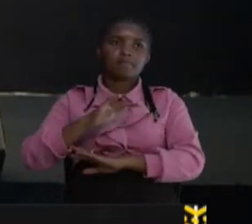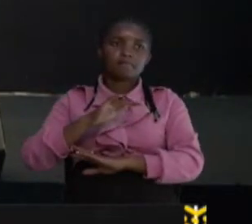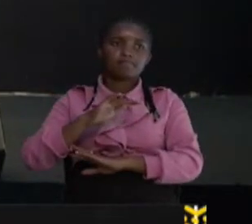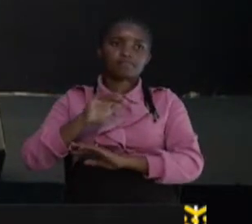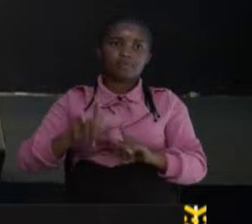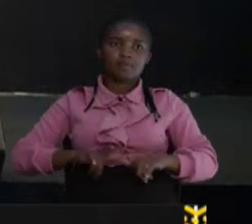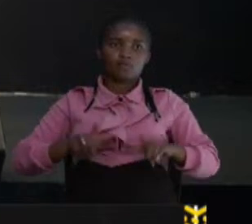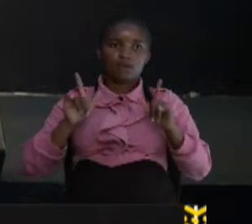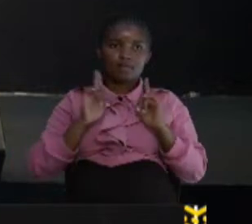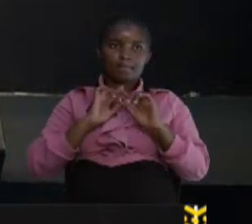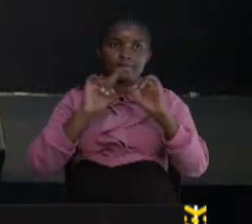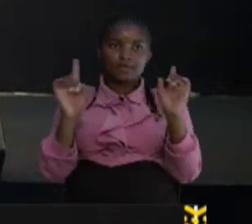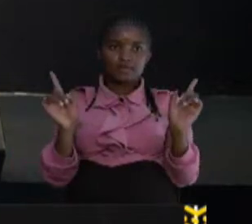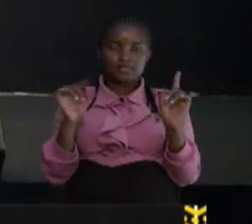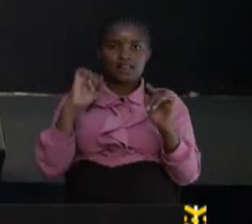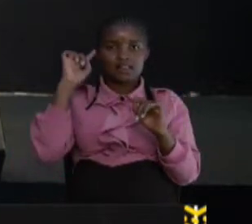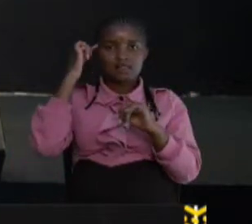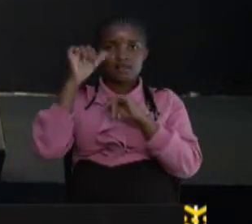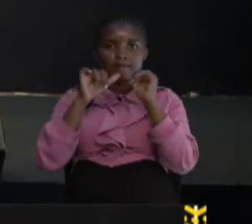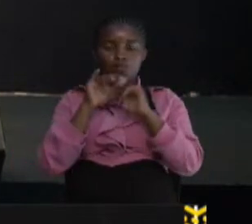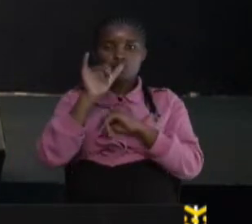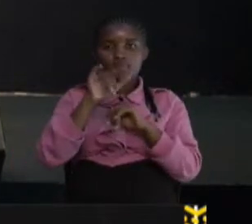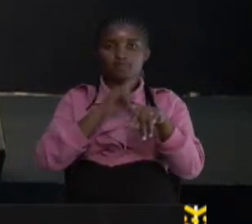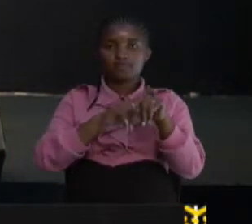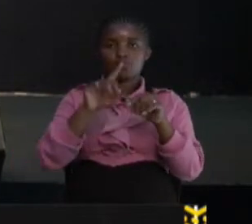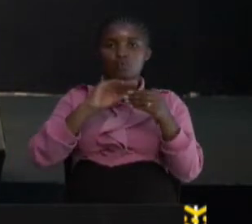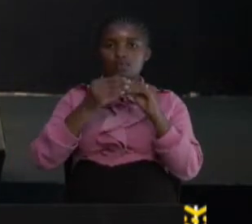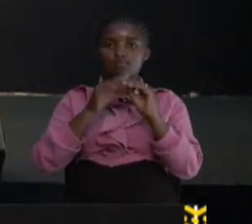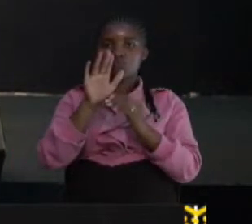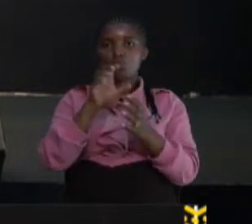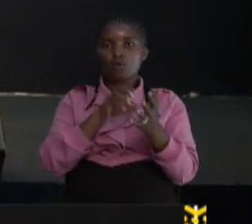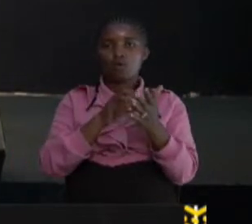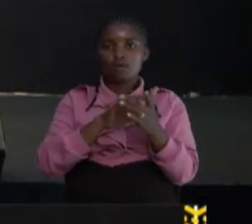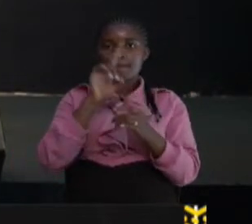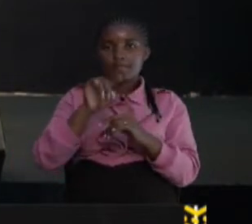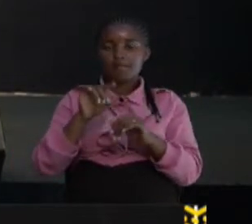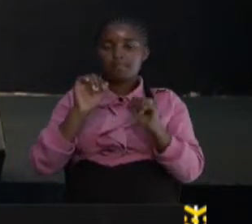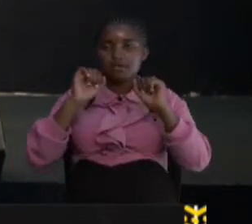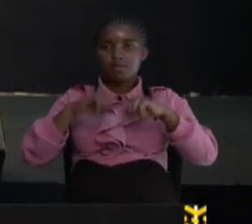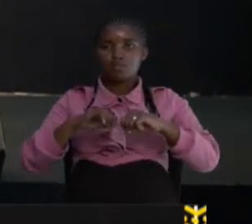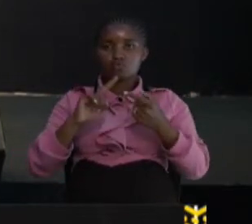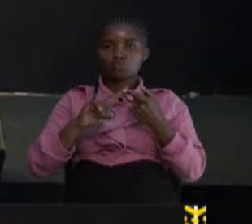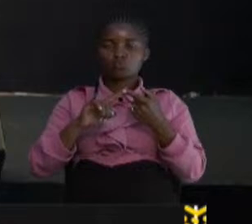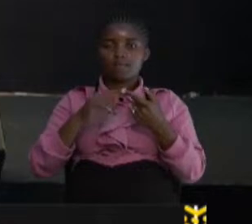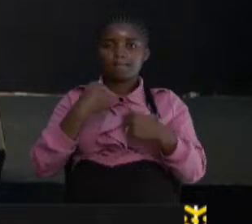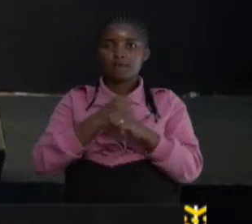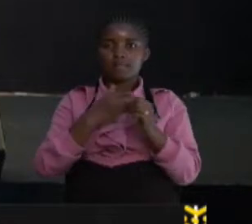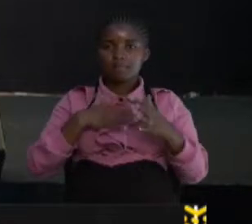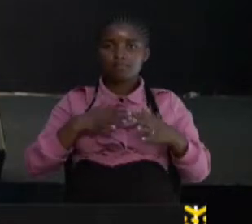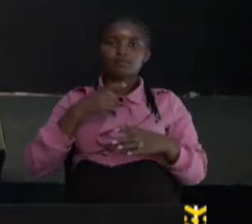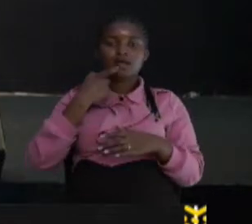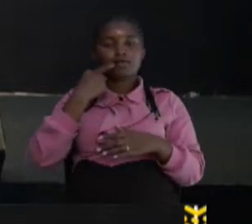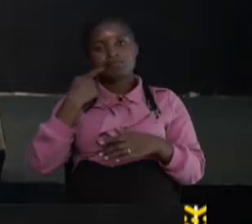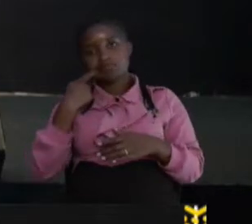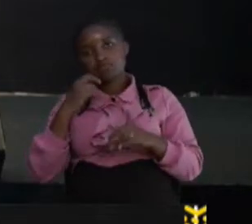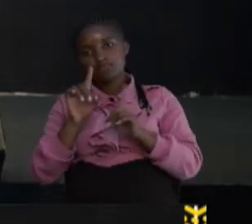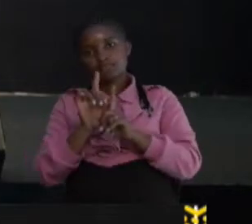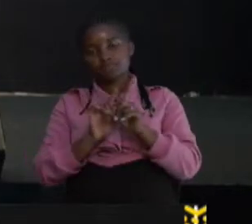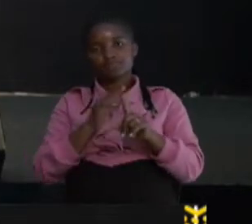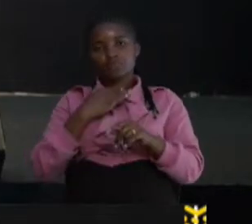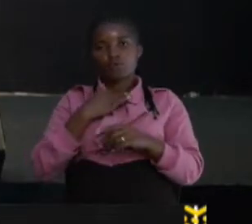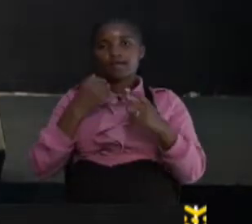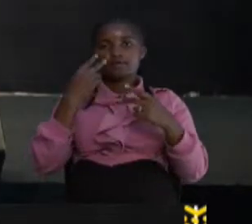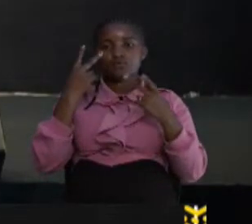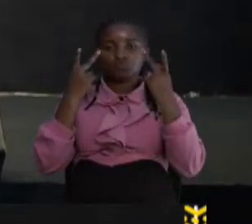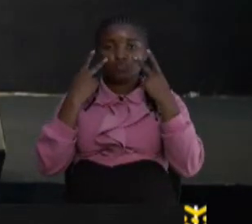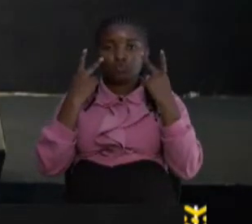scattered that script. But think of that when you're creating your content. You need to be able to hook people in and make them